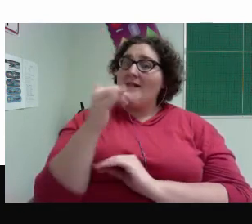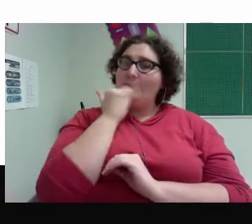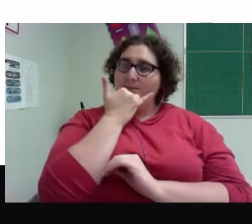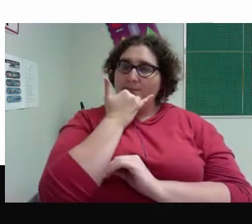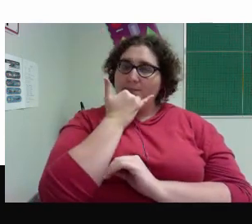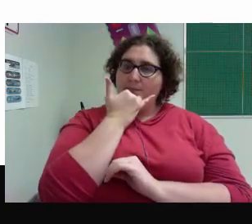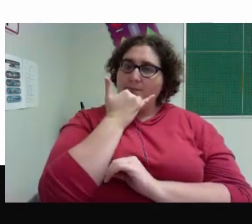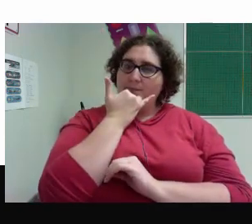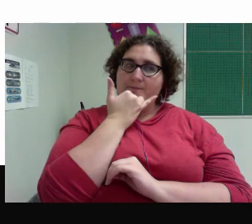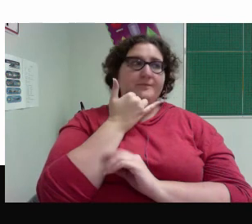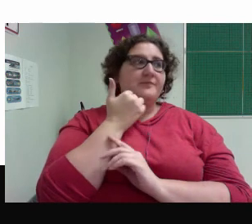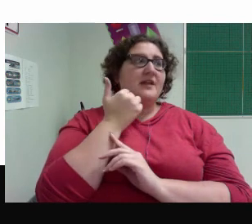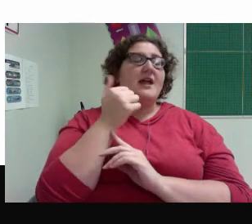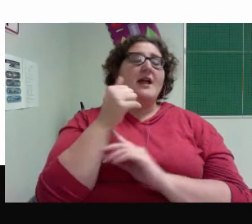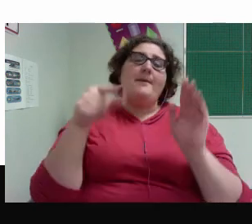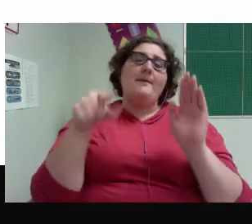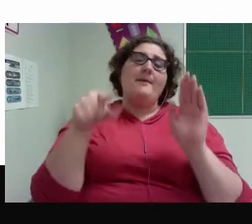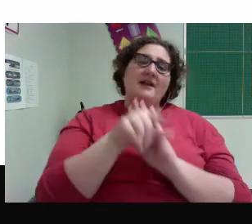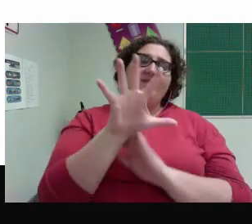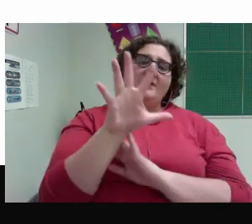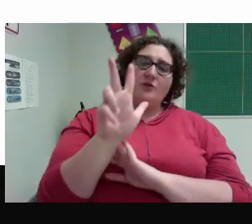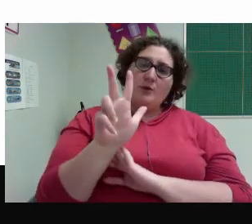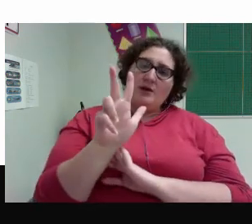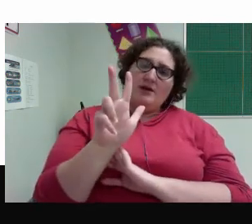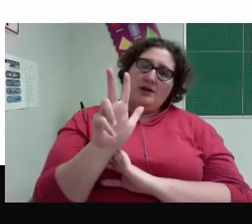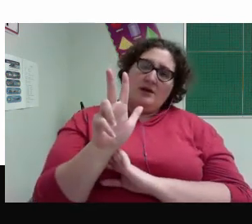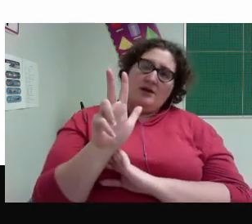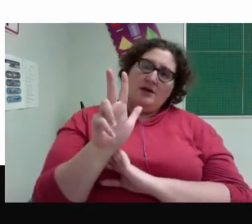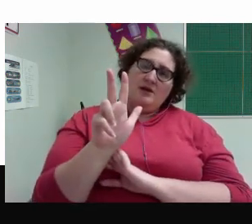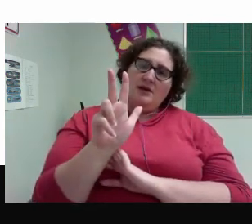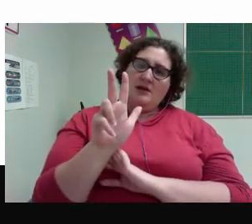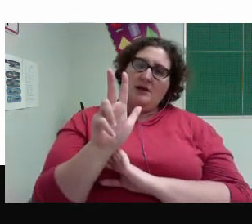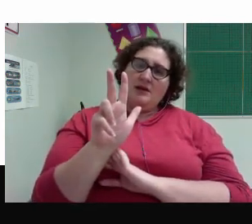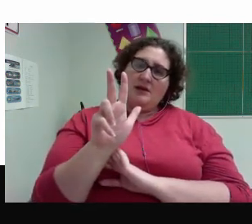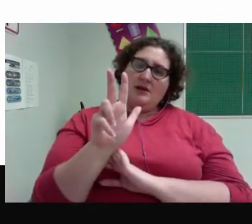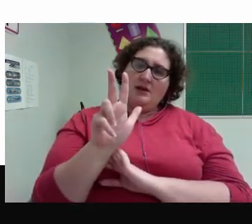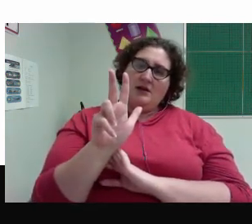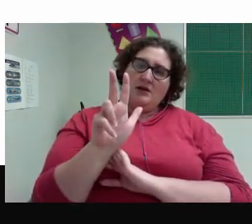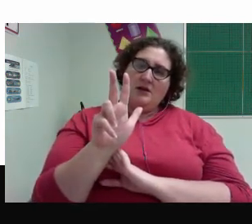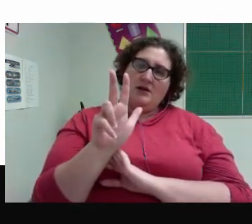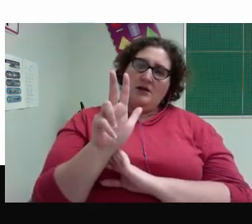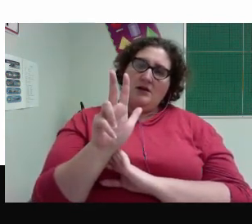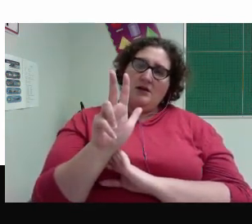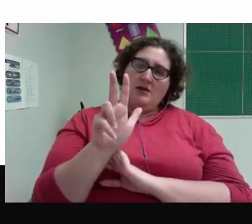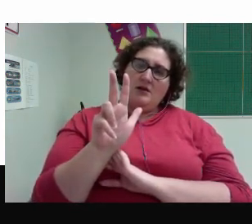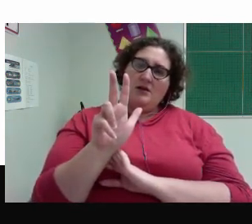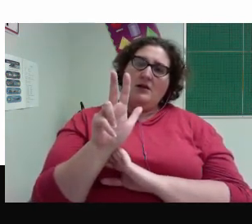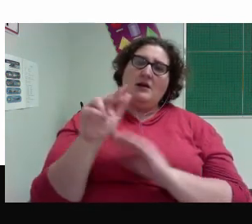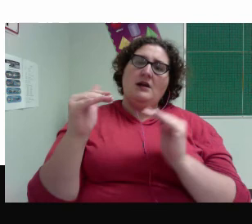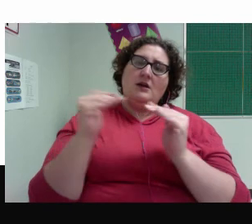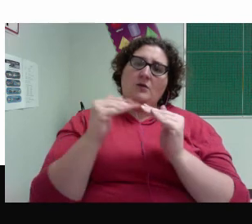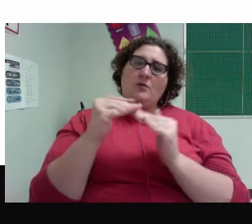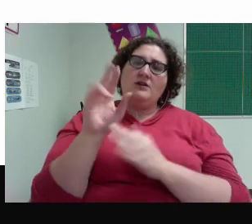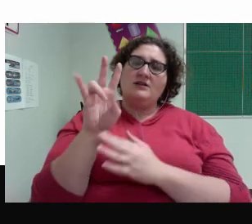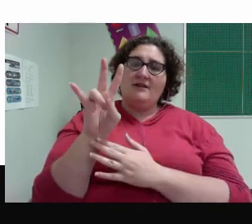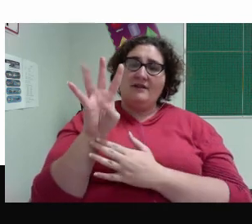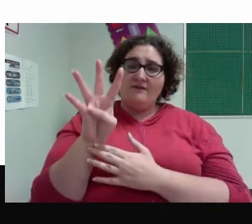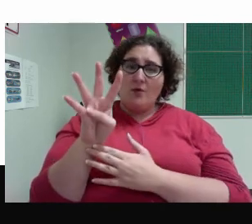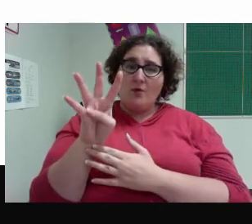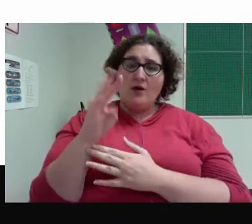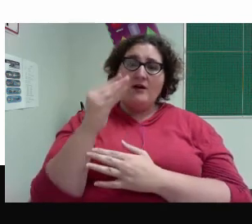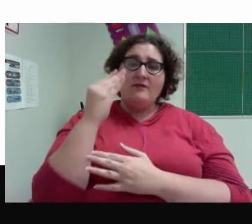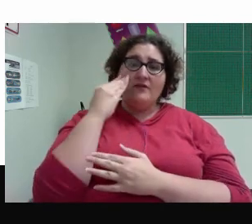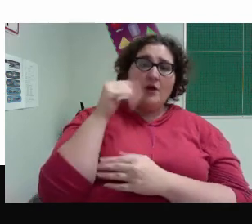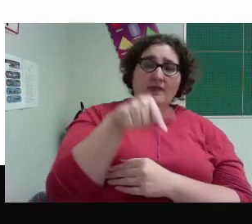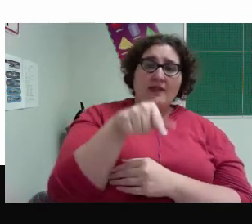53 minus 53, and you're going to get 74. And if you know that